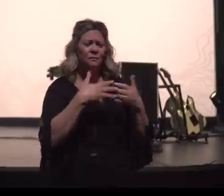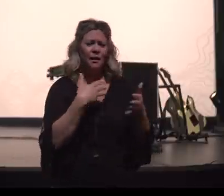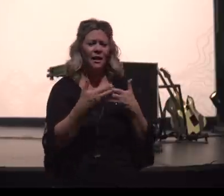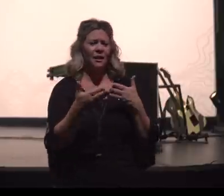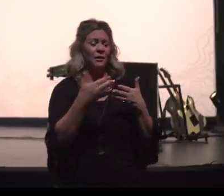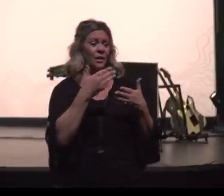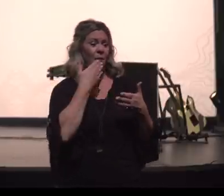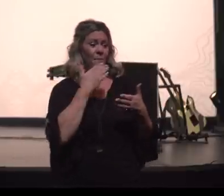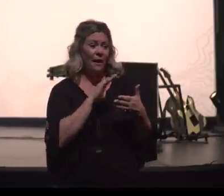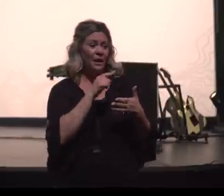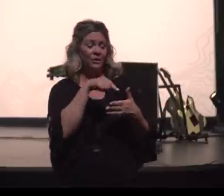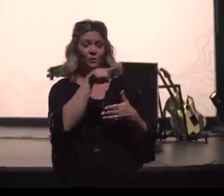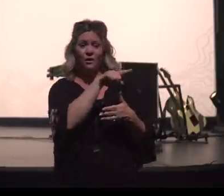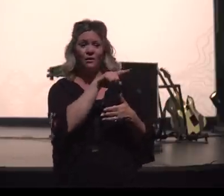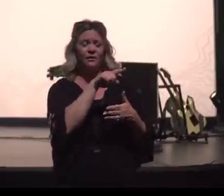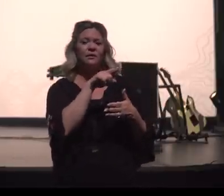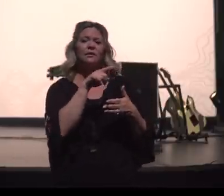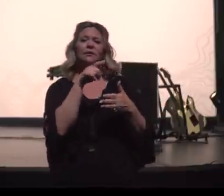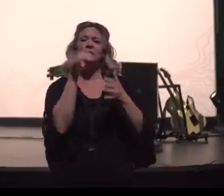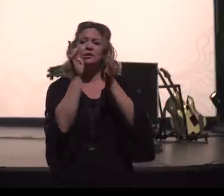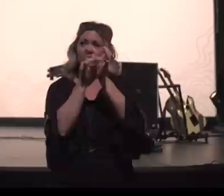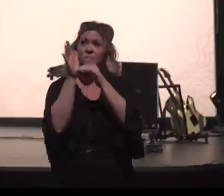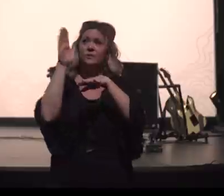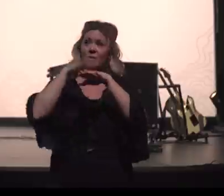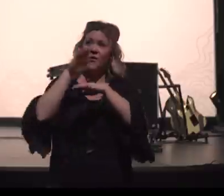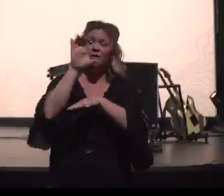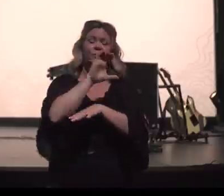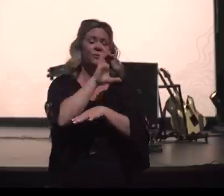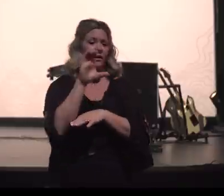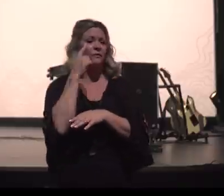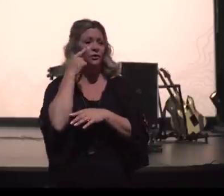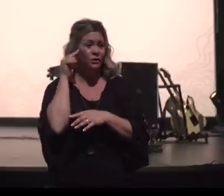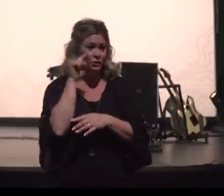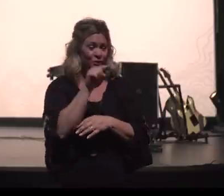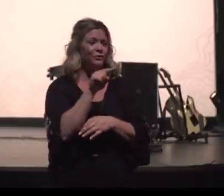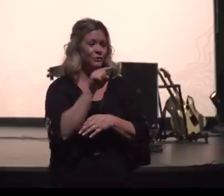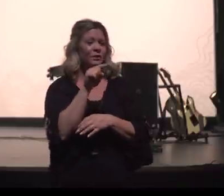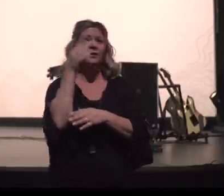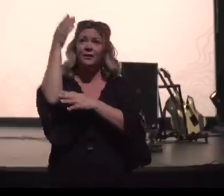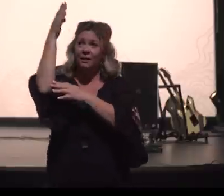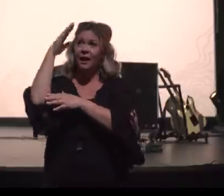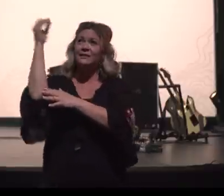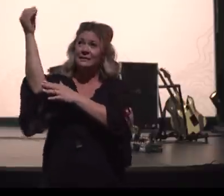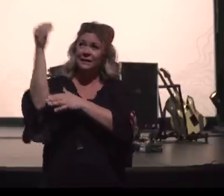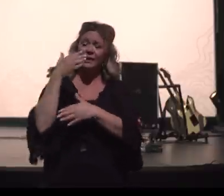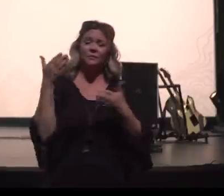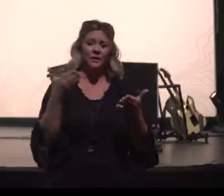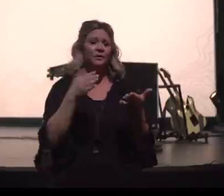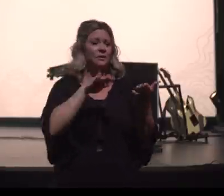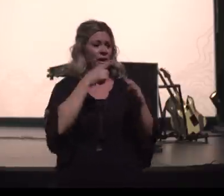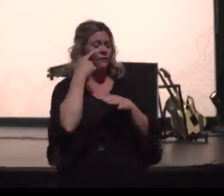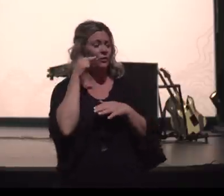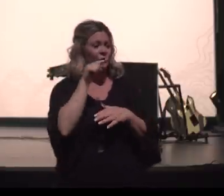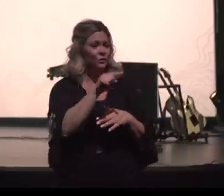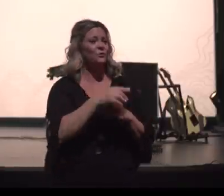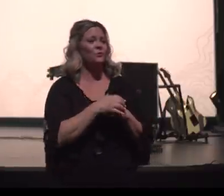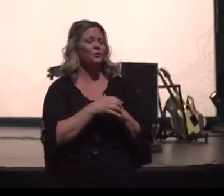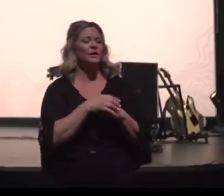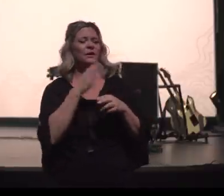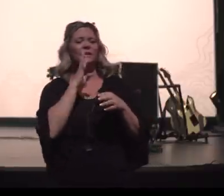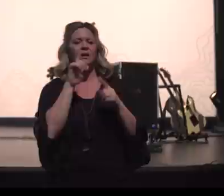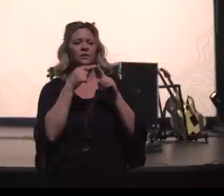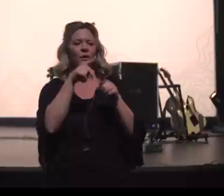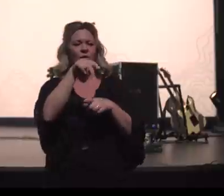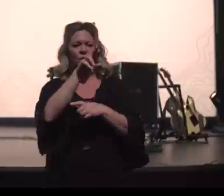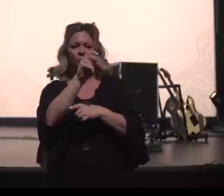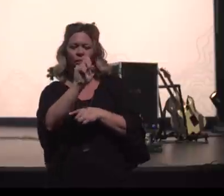how bad it is. Jesus went to a cross. God sent him for you. We went through the series called The Prodigal the